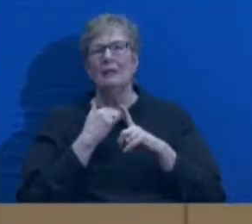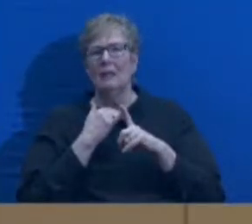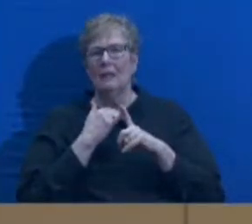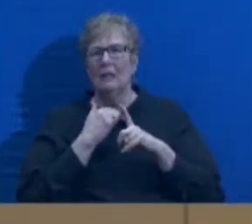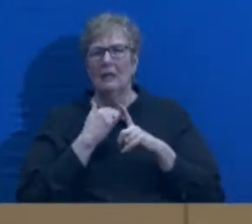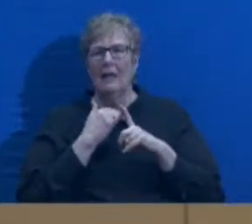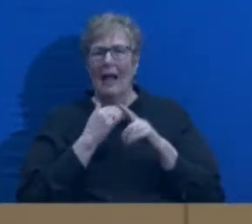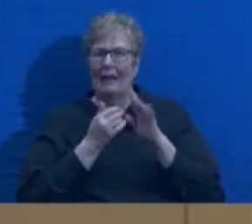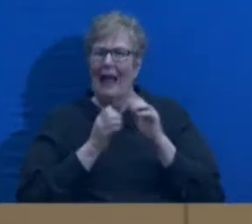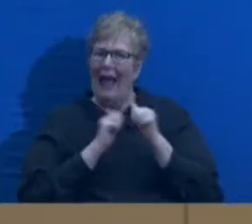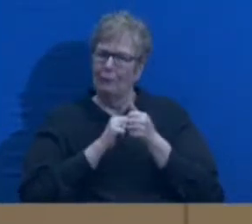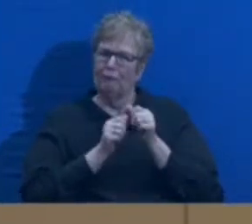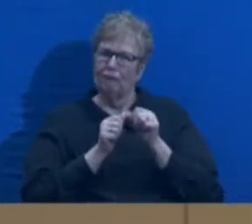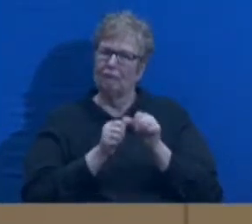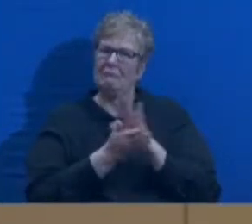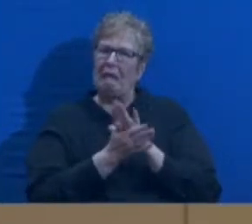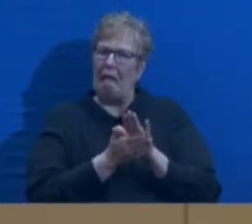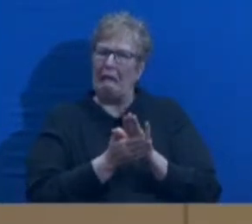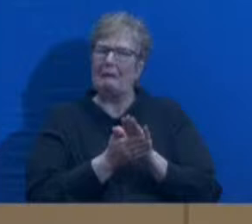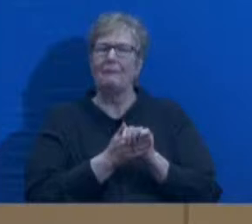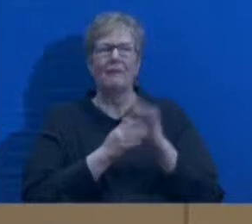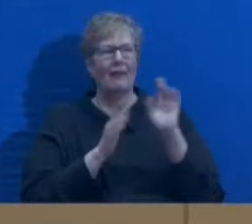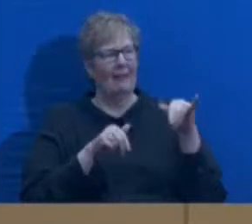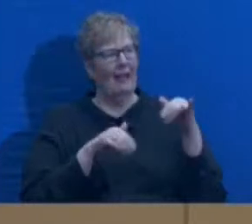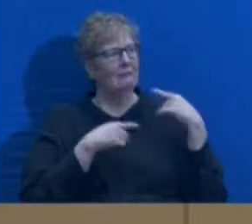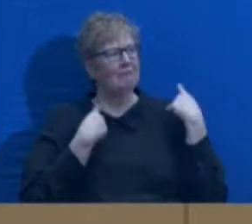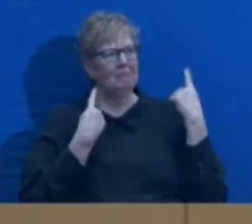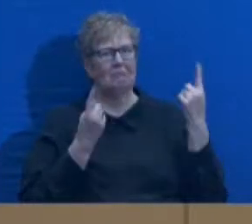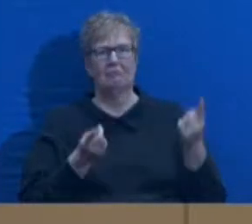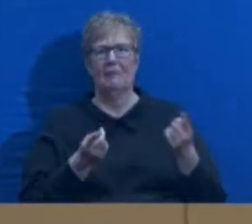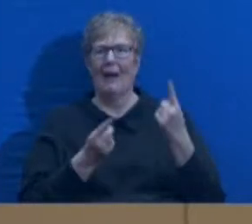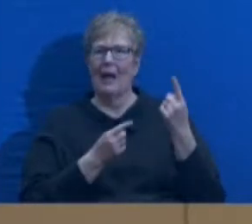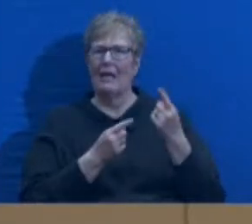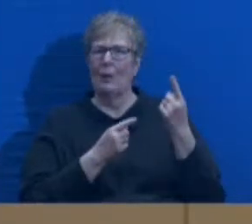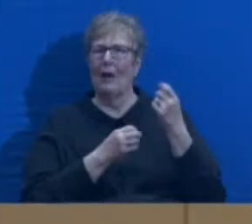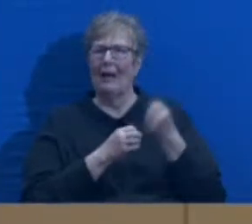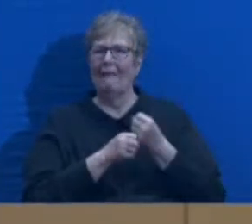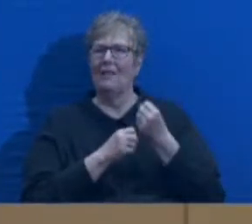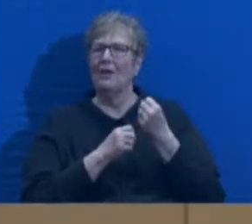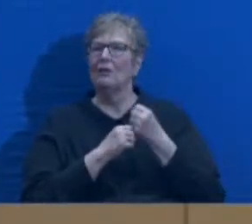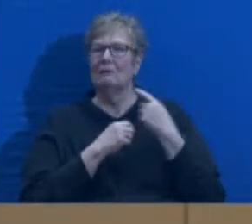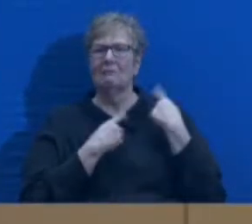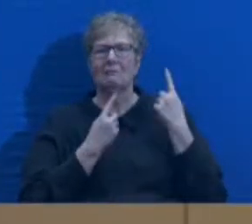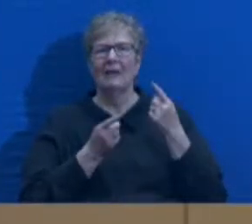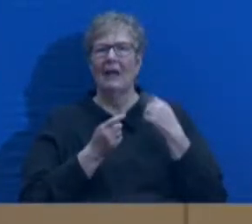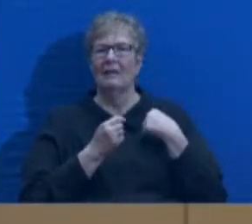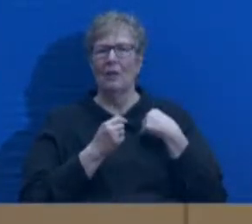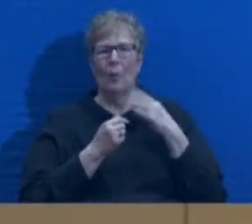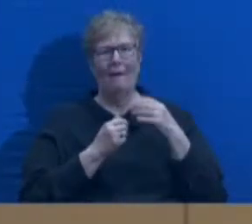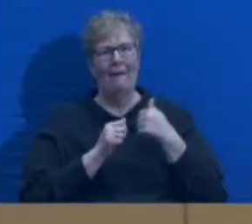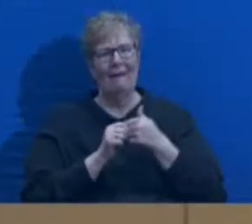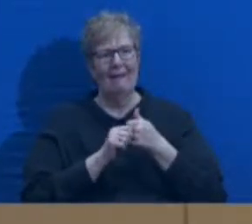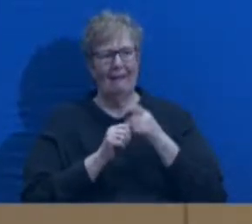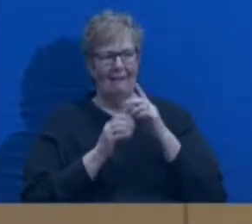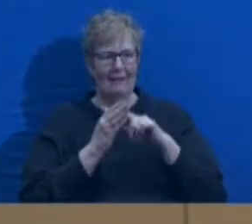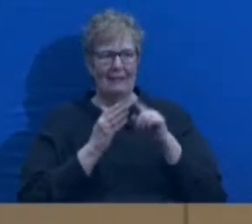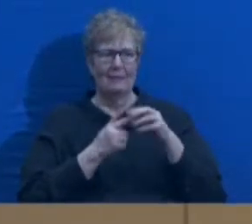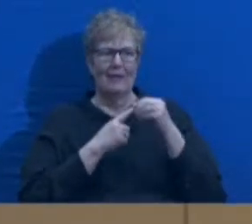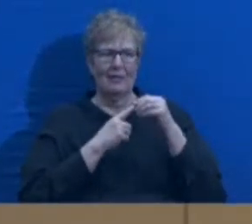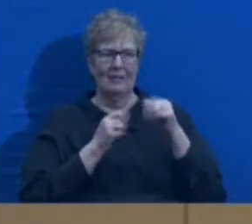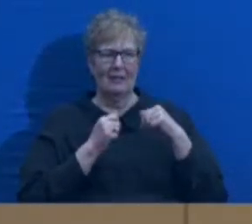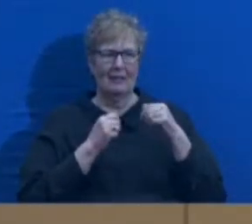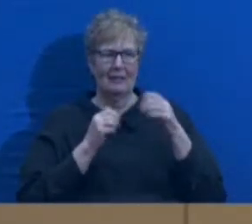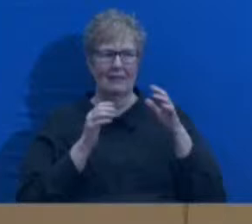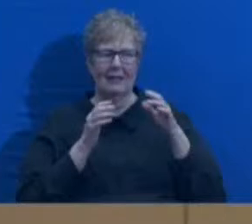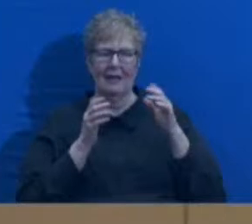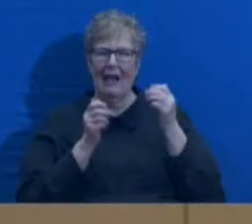about cleanliness. So that has been an ongoing process for about a year and a half now. And we've followed up, especially since the perimeter